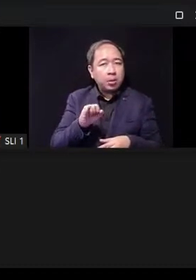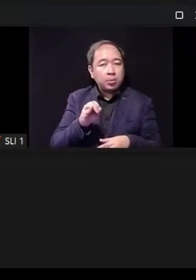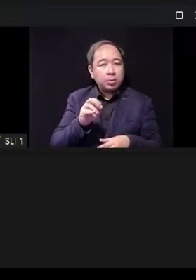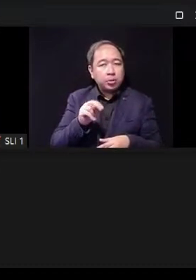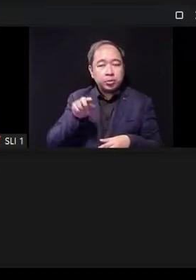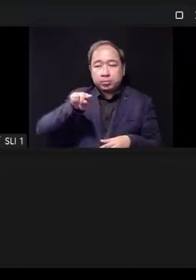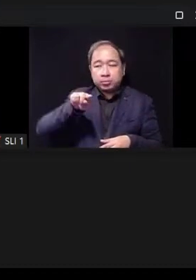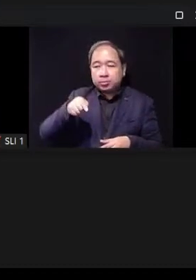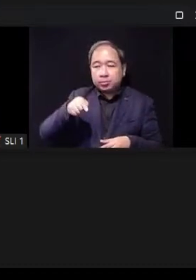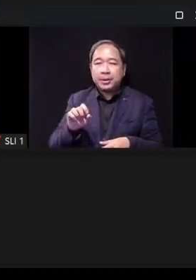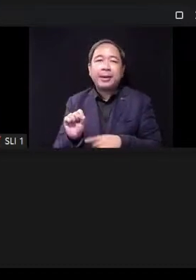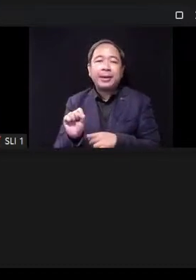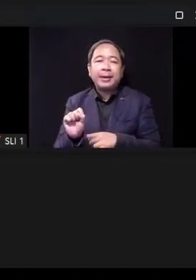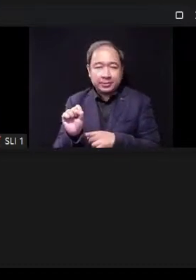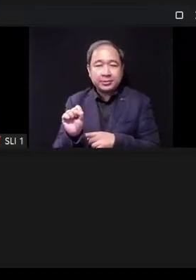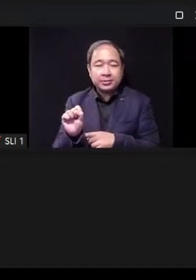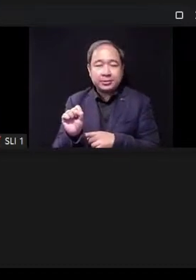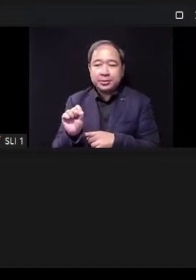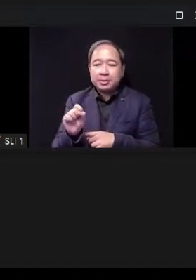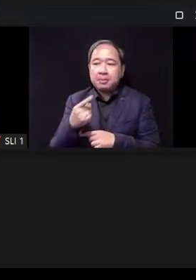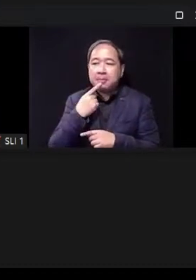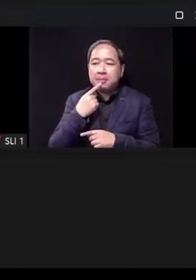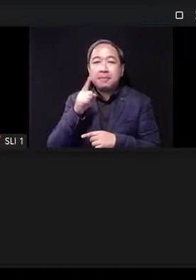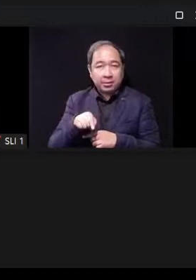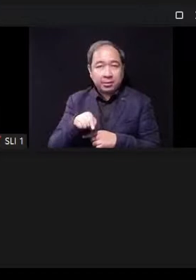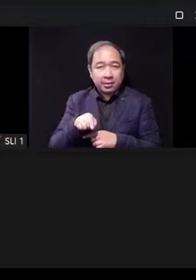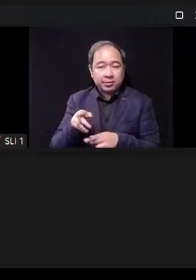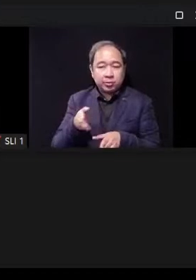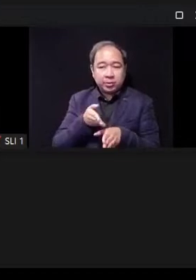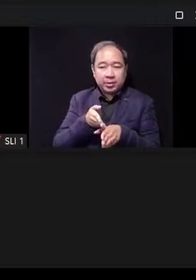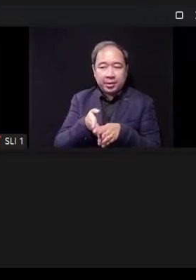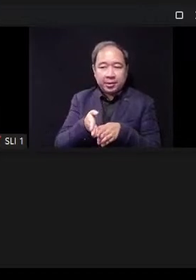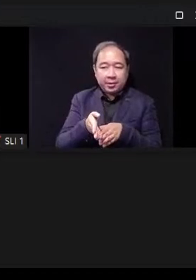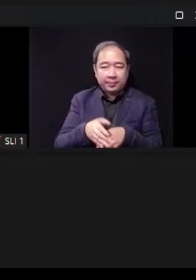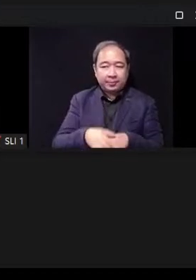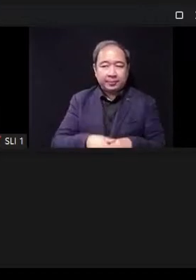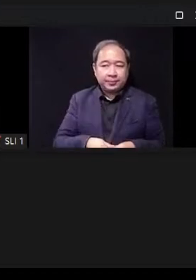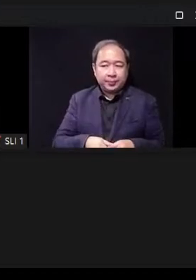Commission's mandates in the area of application.